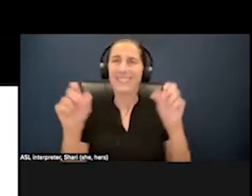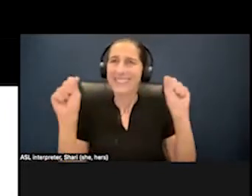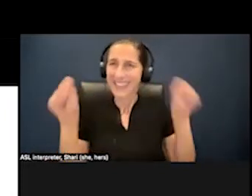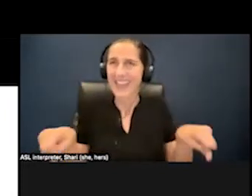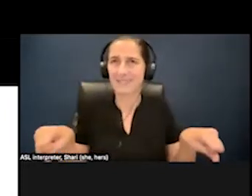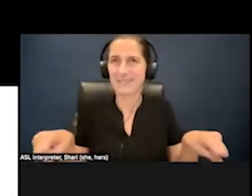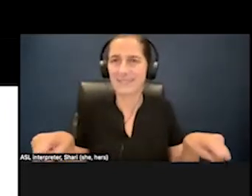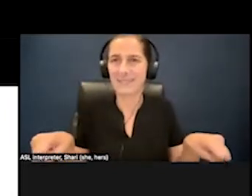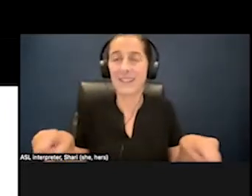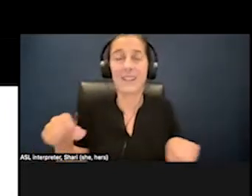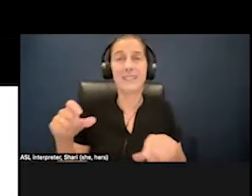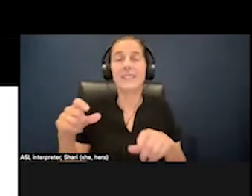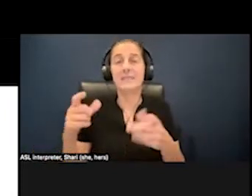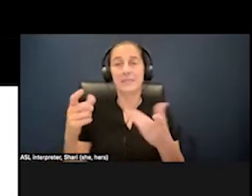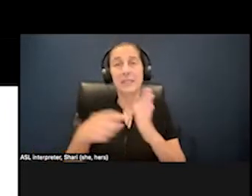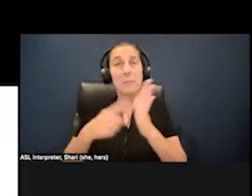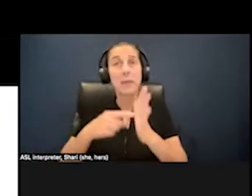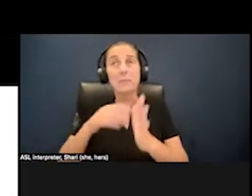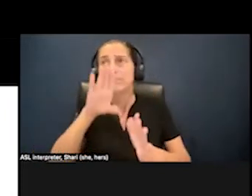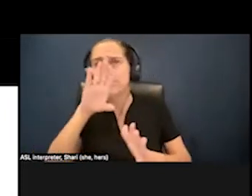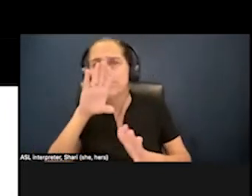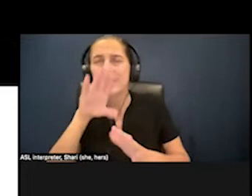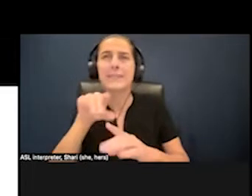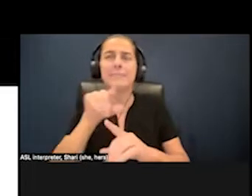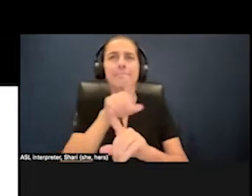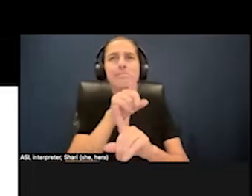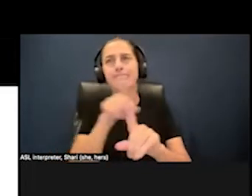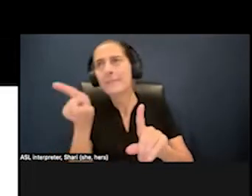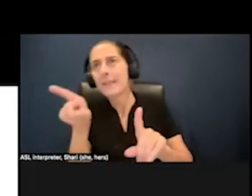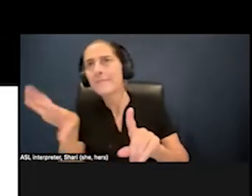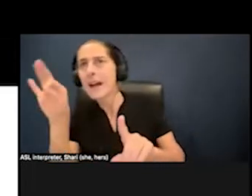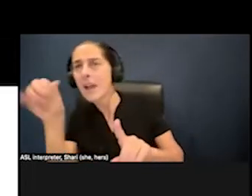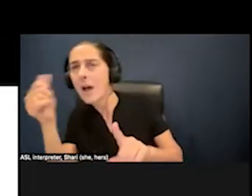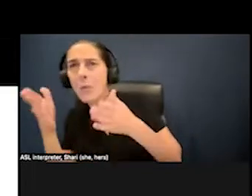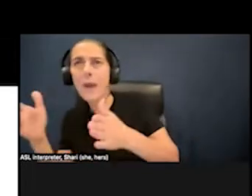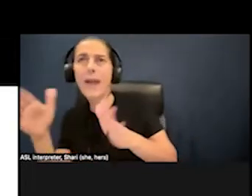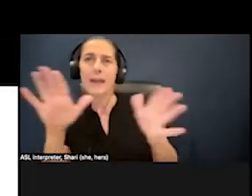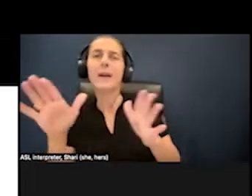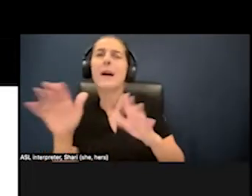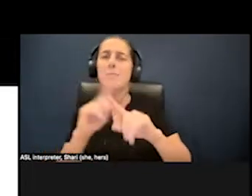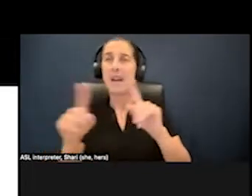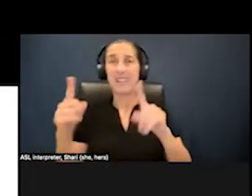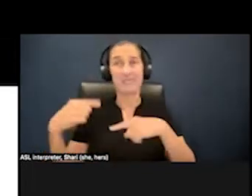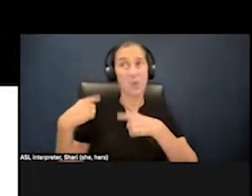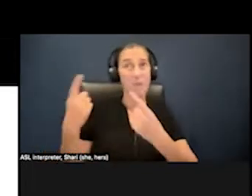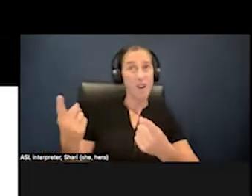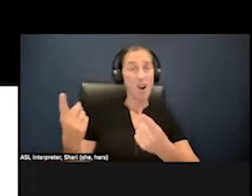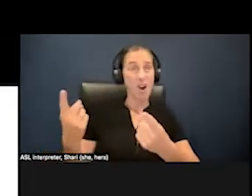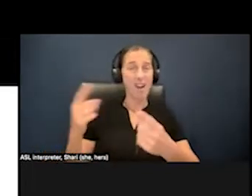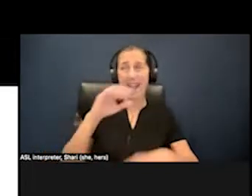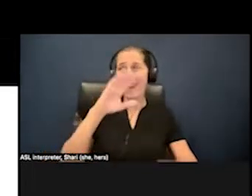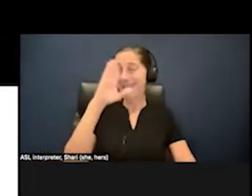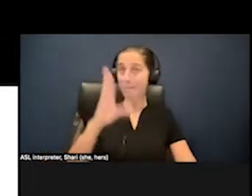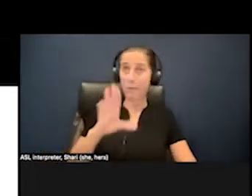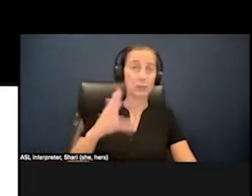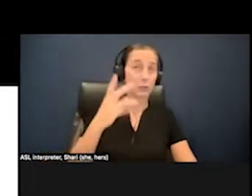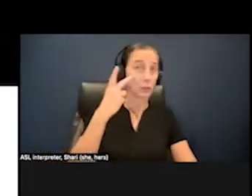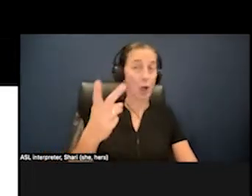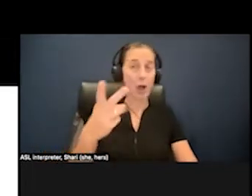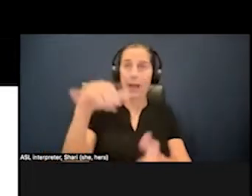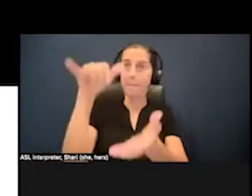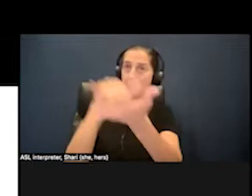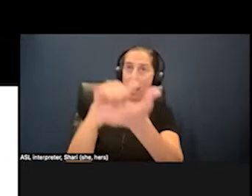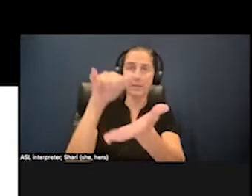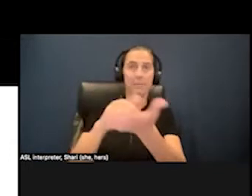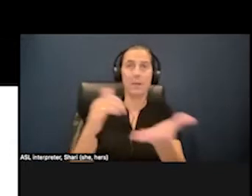been impossible to find them support, to find them gender affirming care. It doesn't mean you can do that on your own. It means